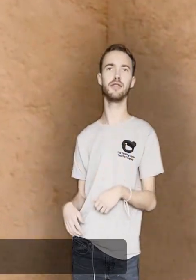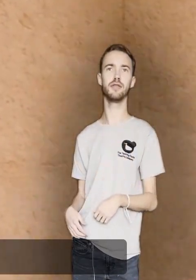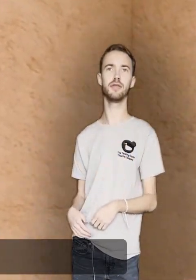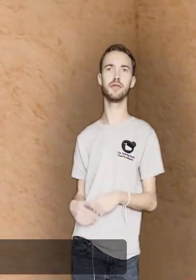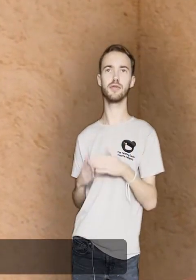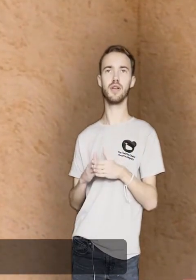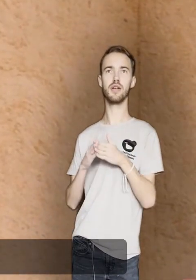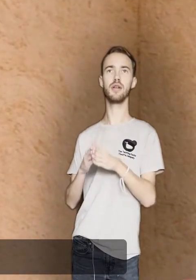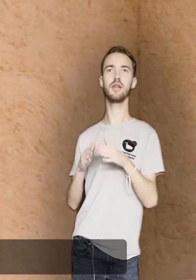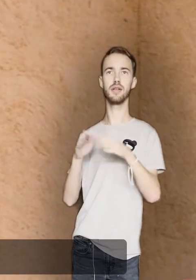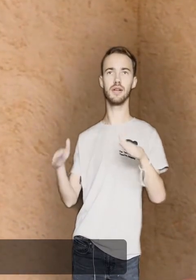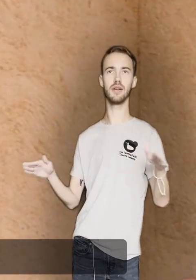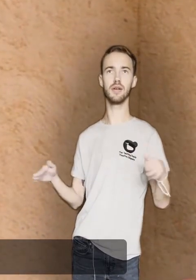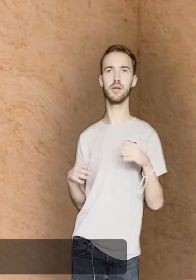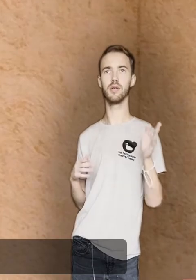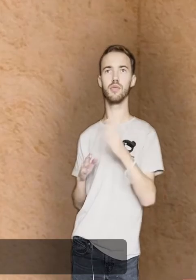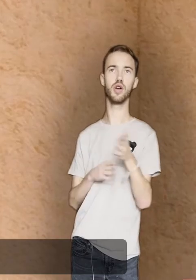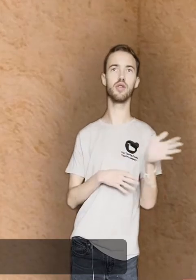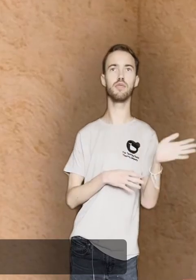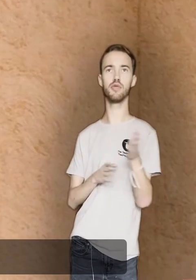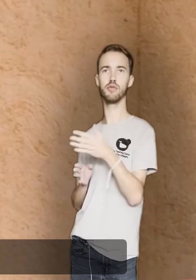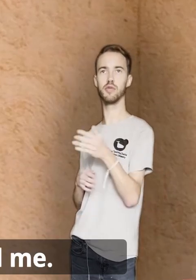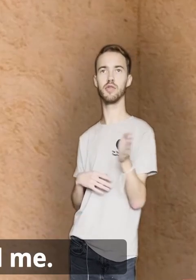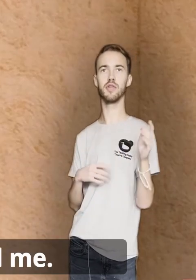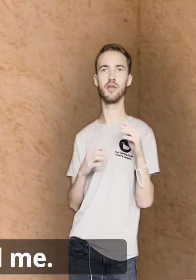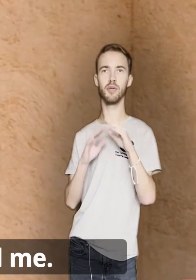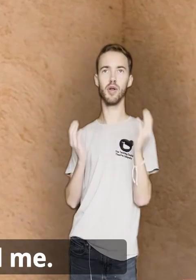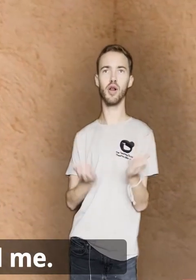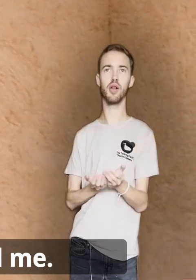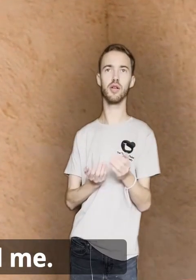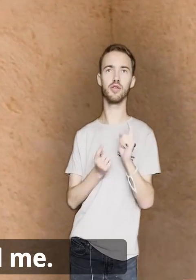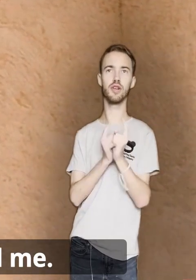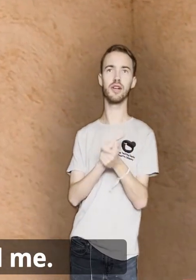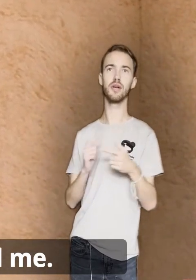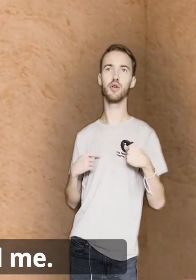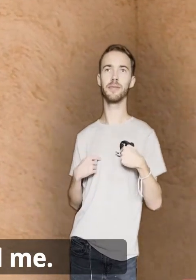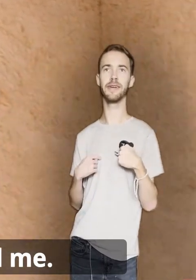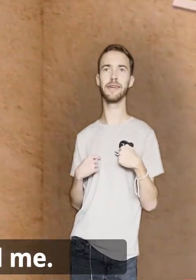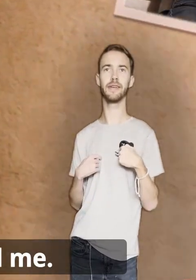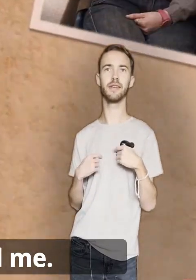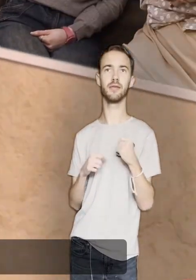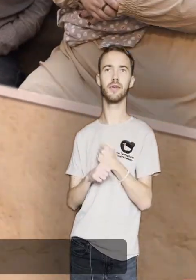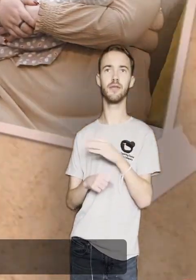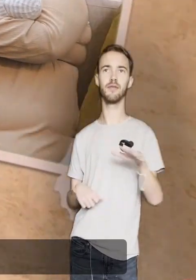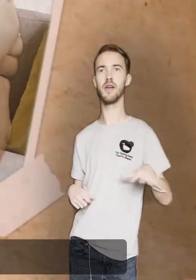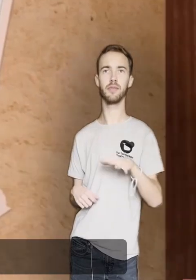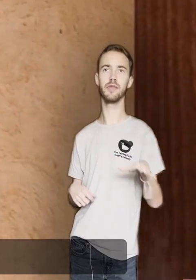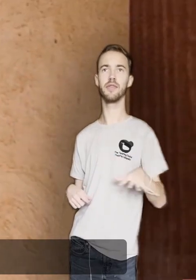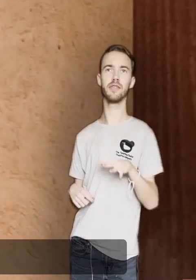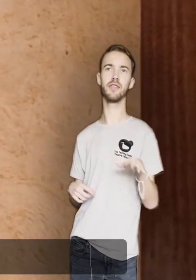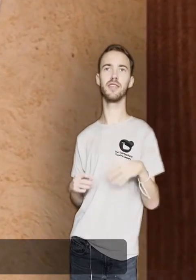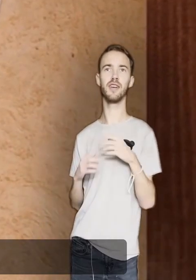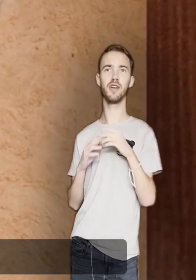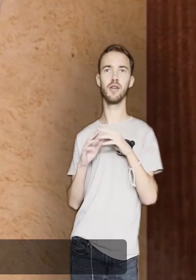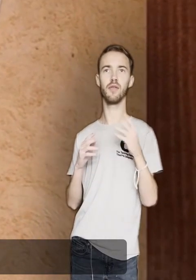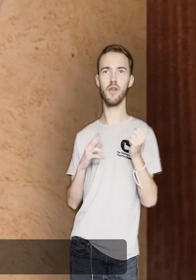Well, I've sailed the seas, felt the ocean breeze, found a world out there that changed me. Made a family,